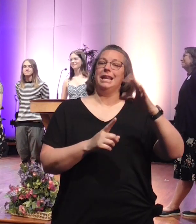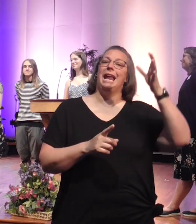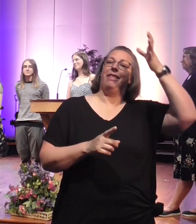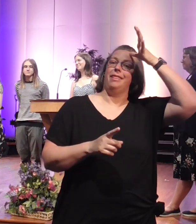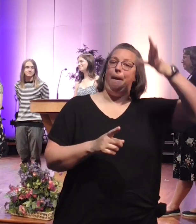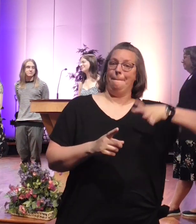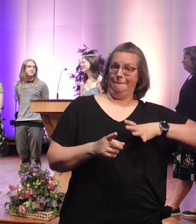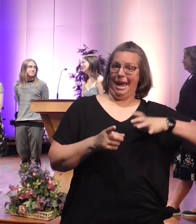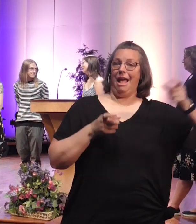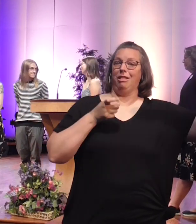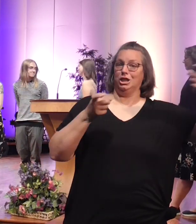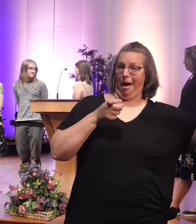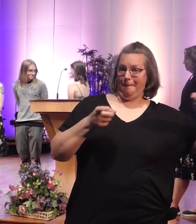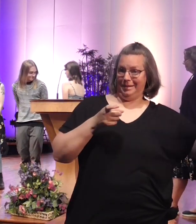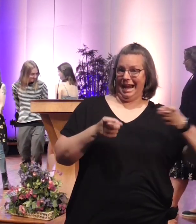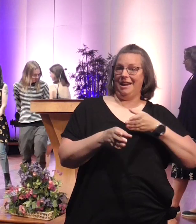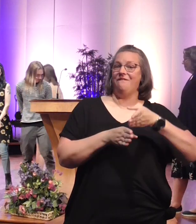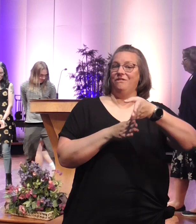architecture.